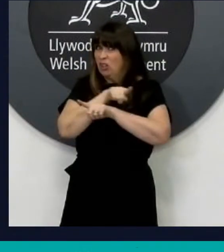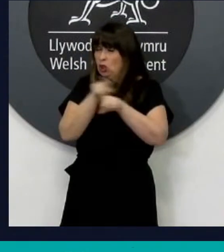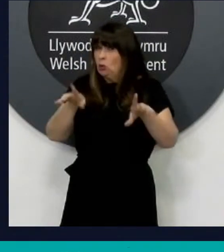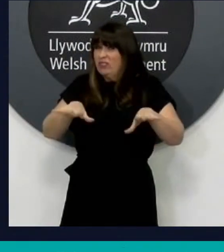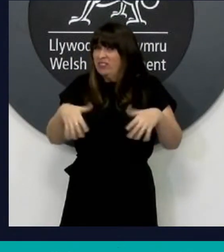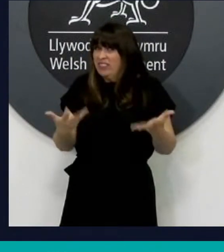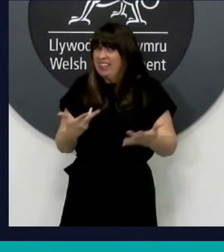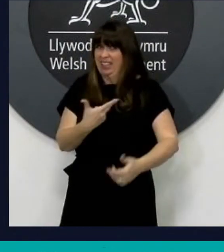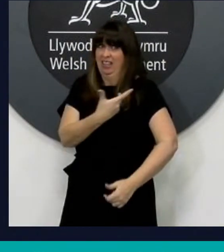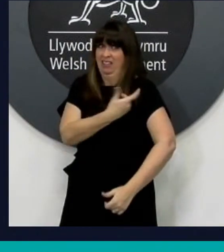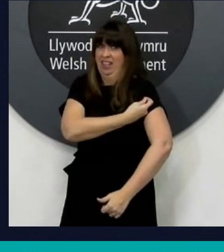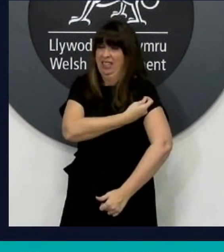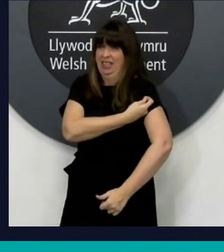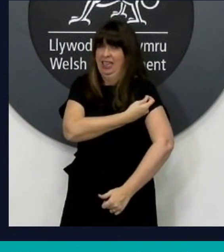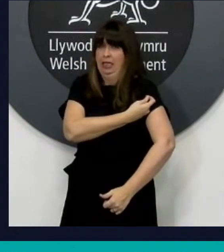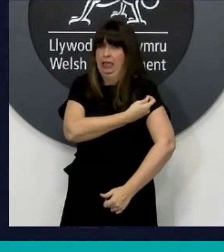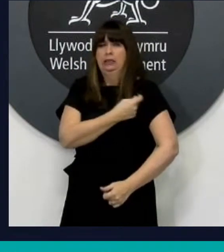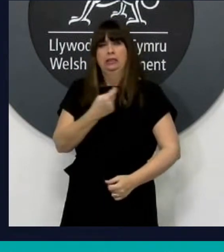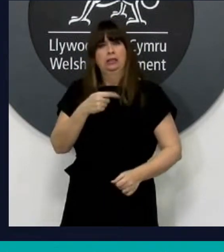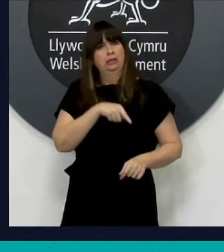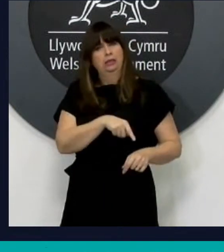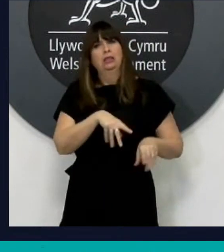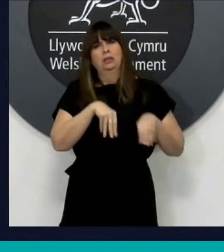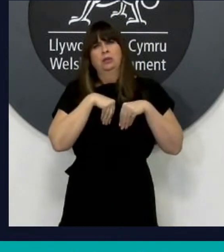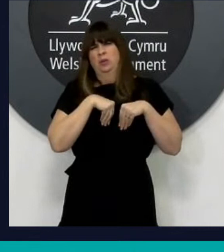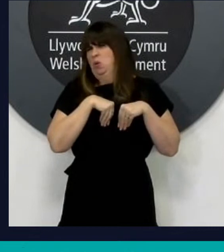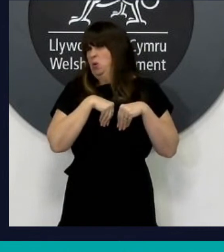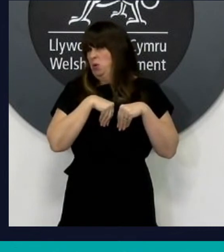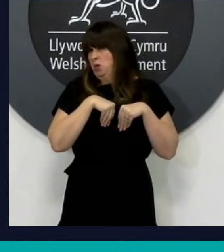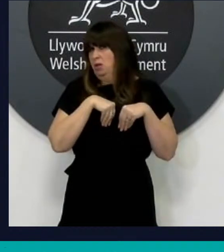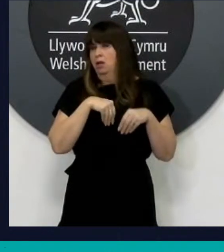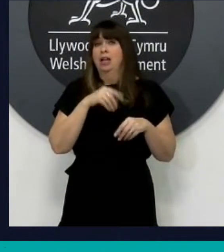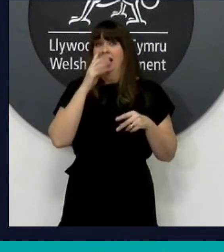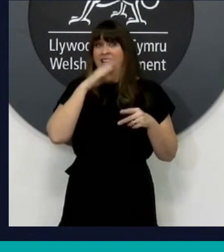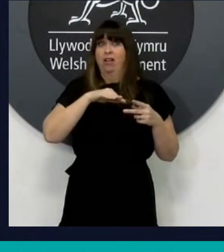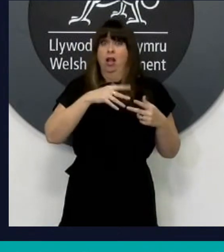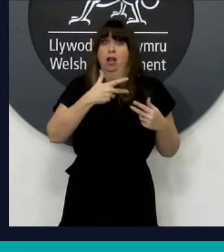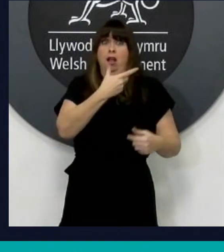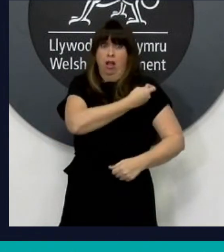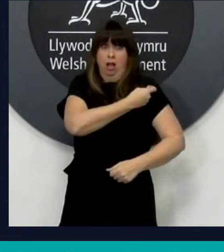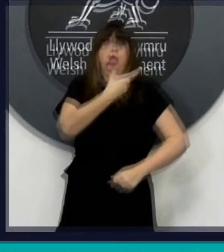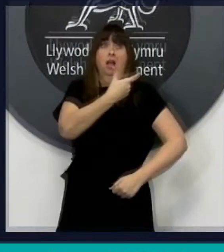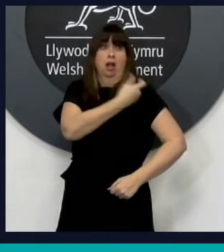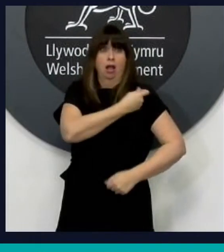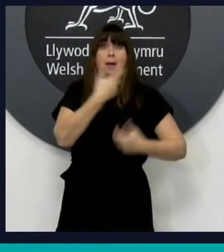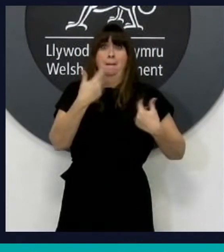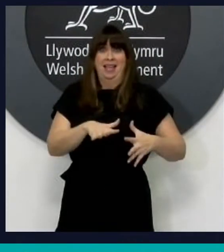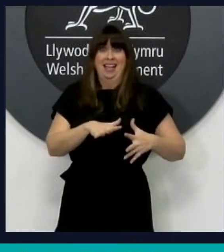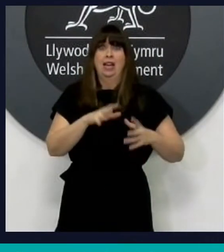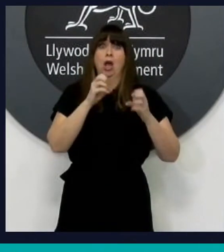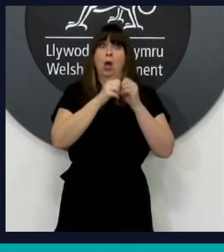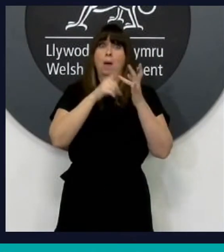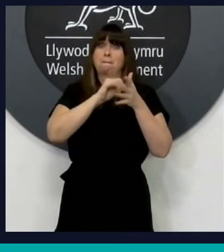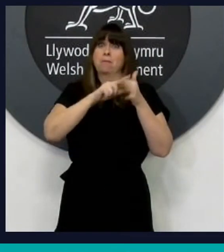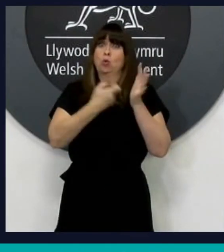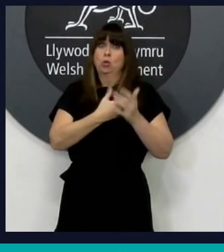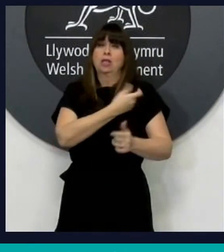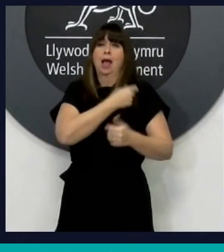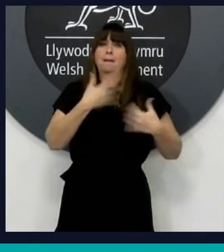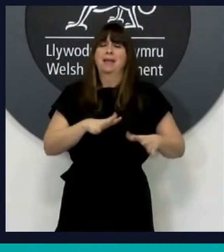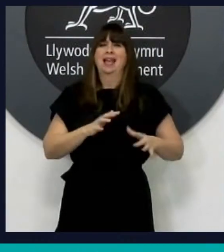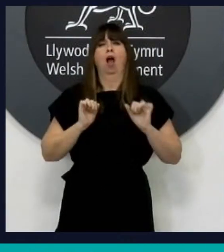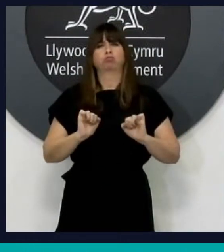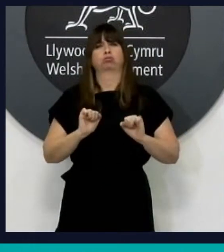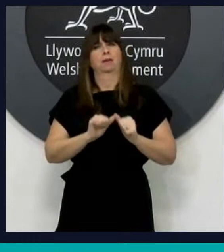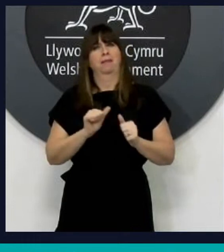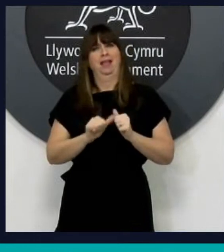good cross-protection, and particularly if they've had the booster. Thanks very much, Adrian. And I think it's